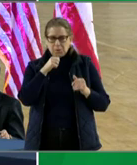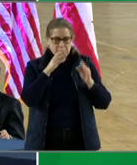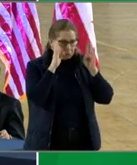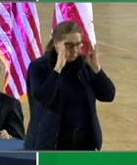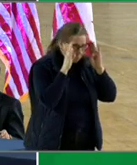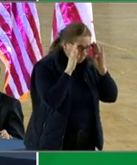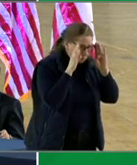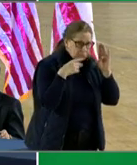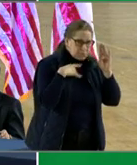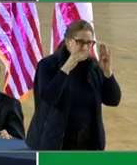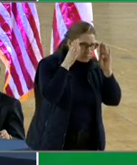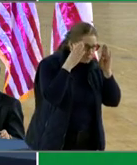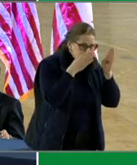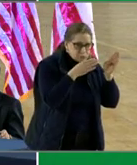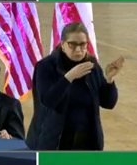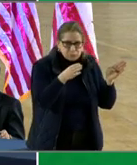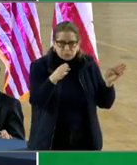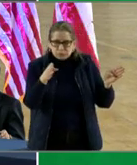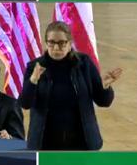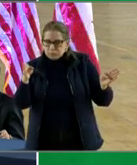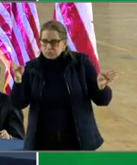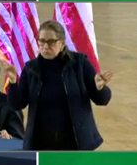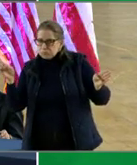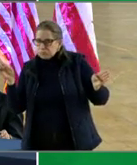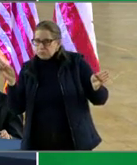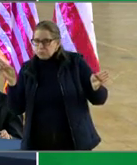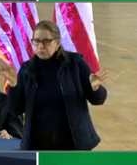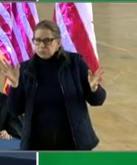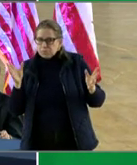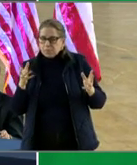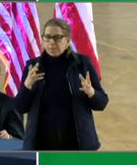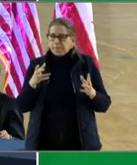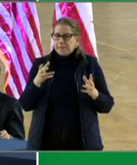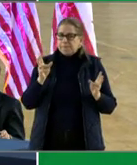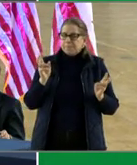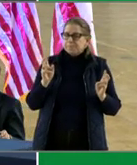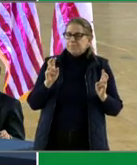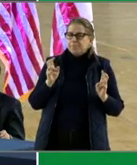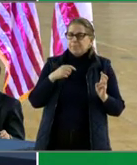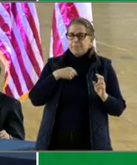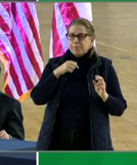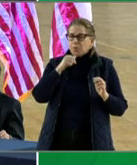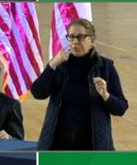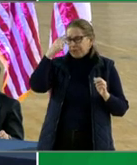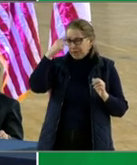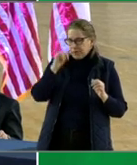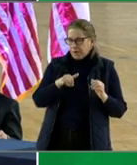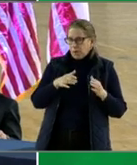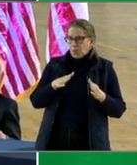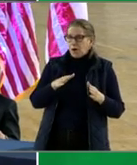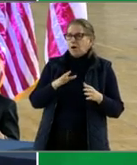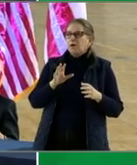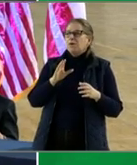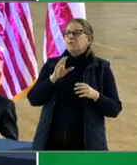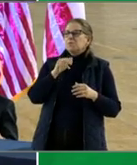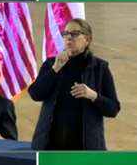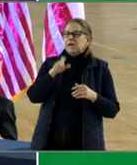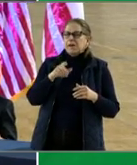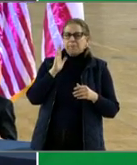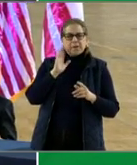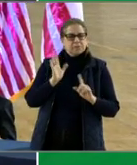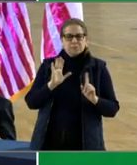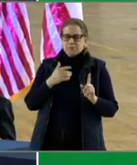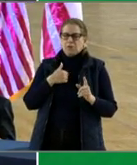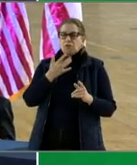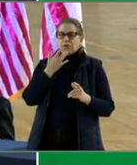any additional beds is a model that would be safe preparation for the residents of the District of